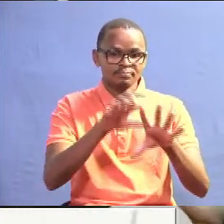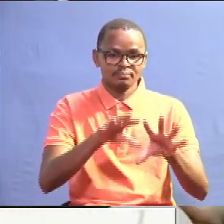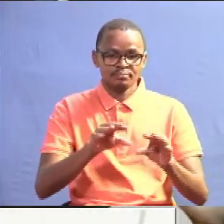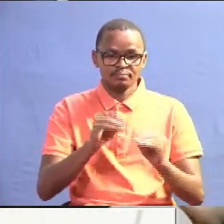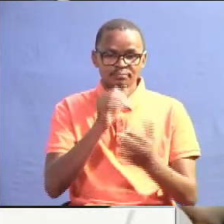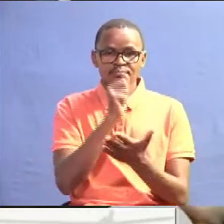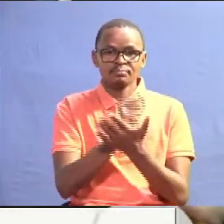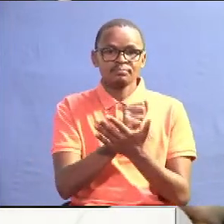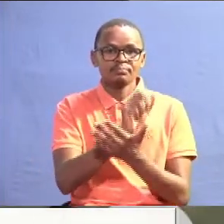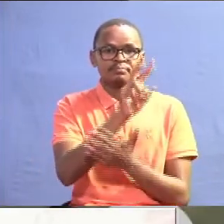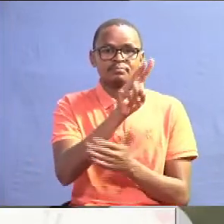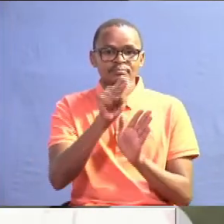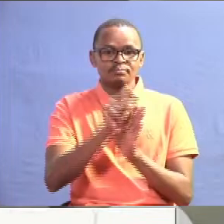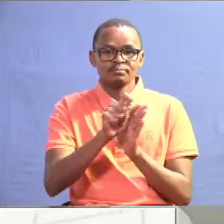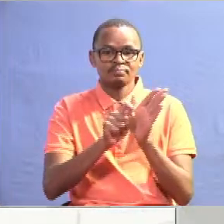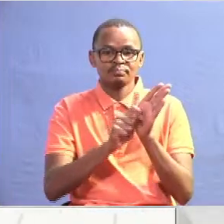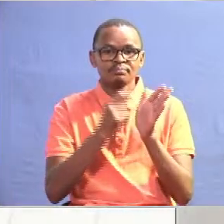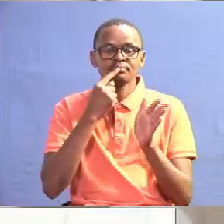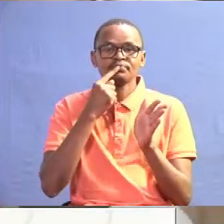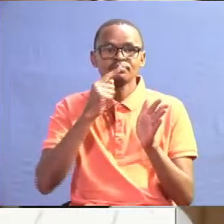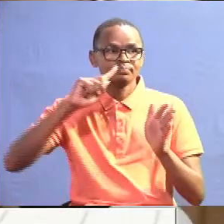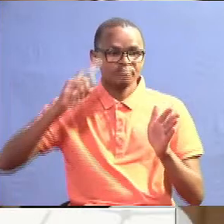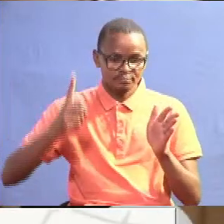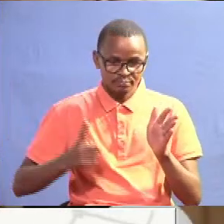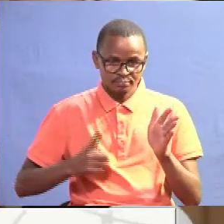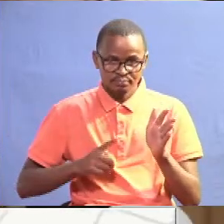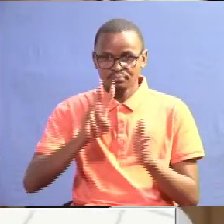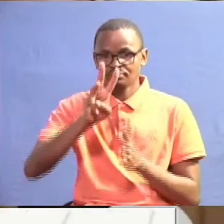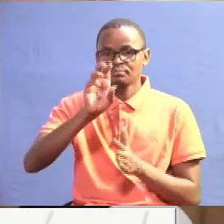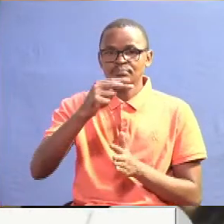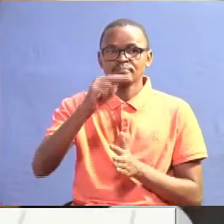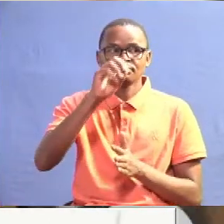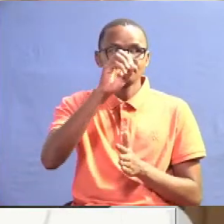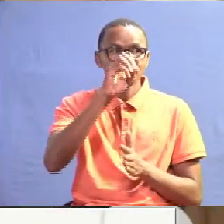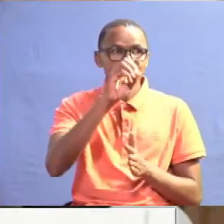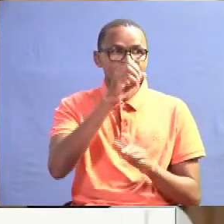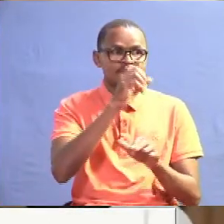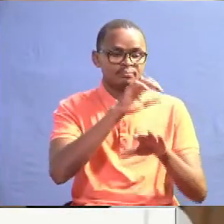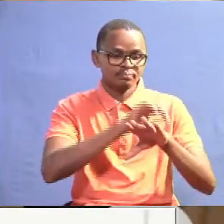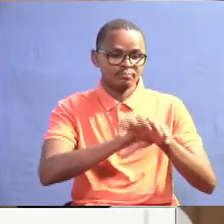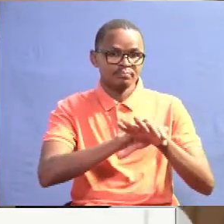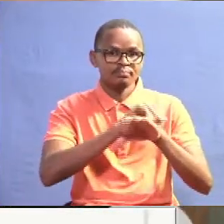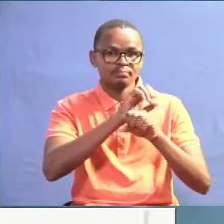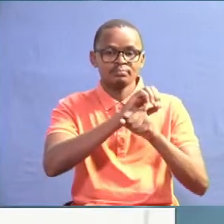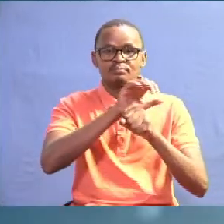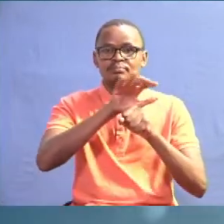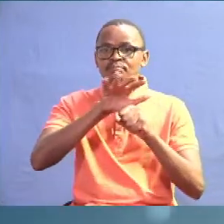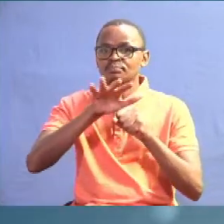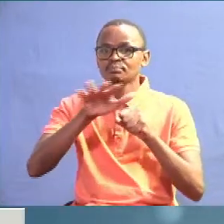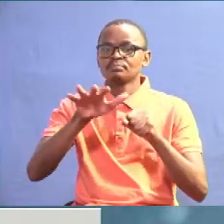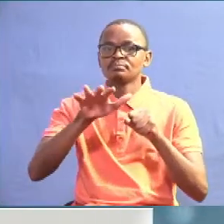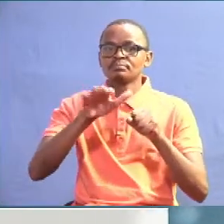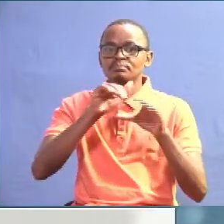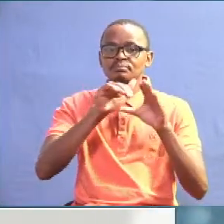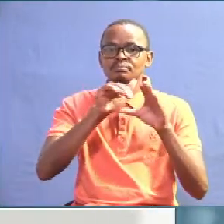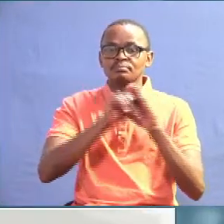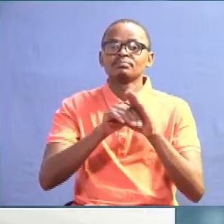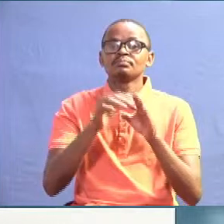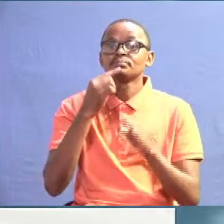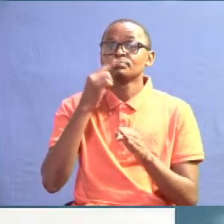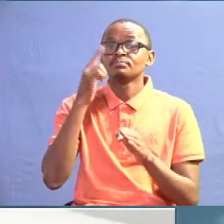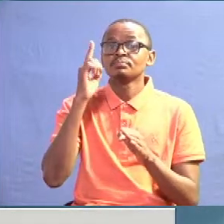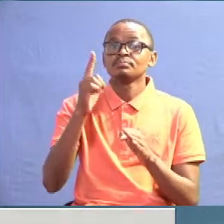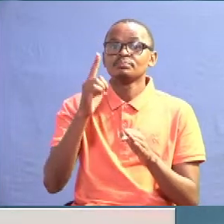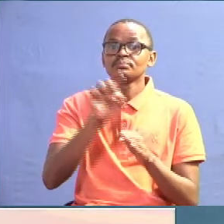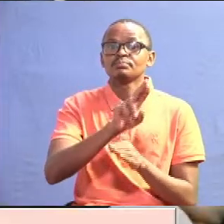for his second term, citing dissatisfaction with the WHO's handling of the COVID-19 pandemic and alleging